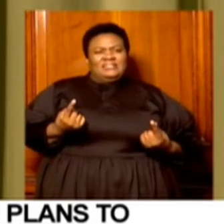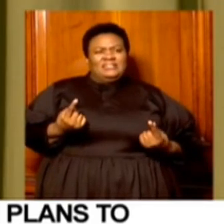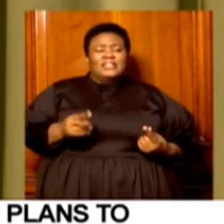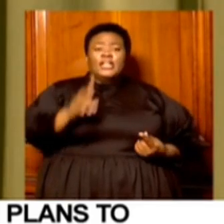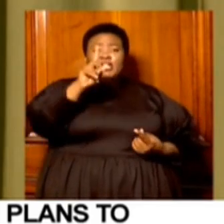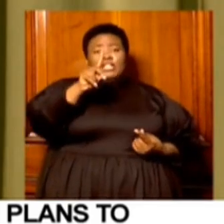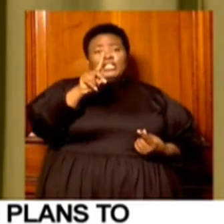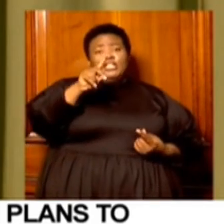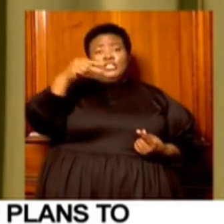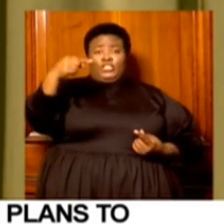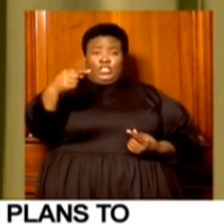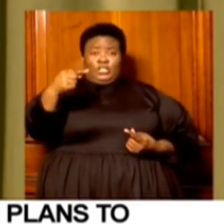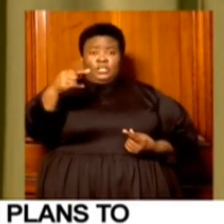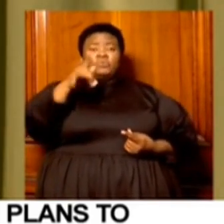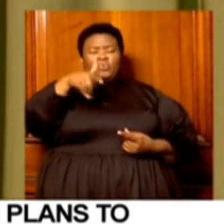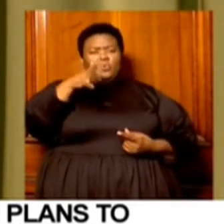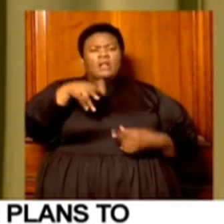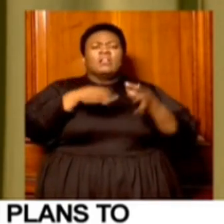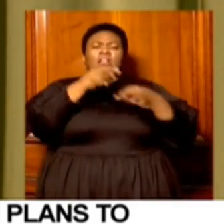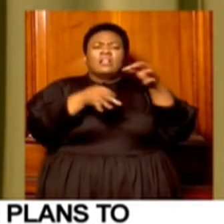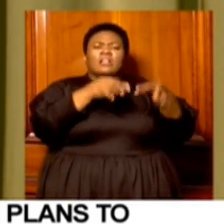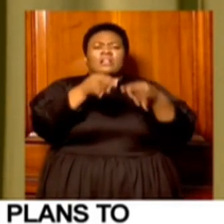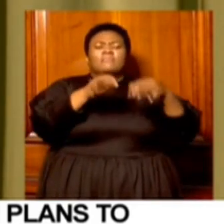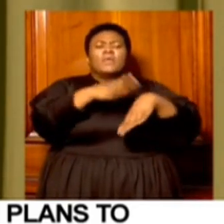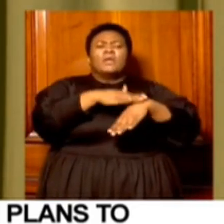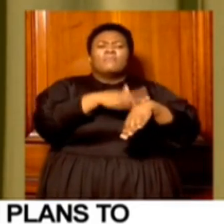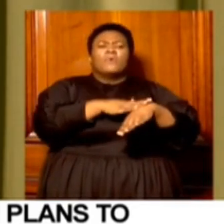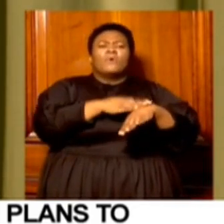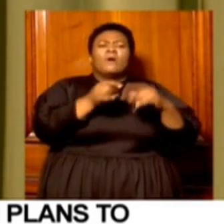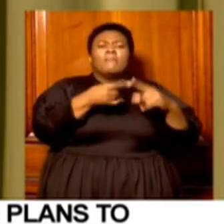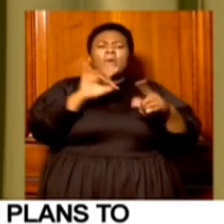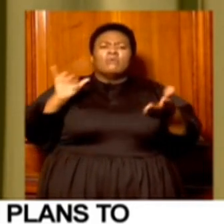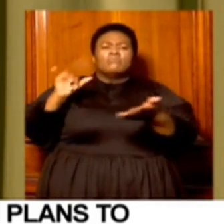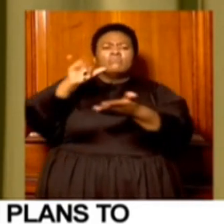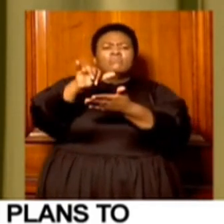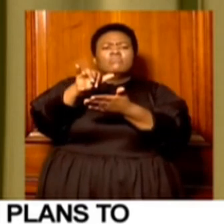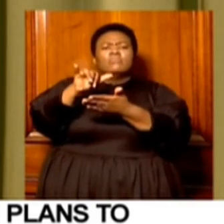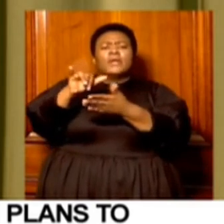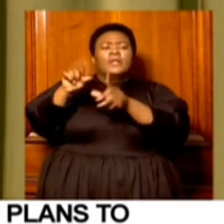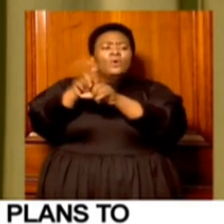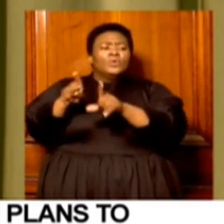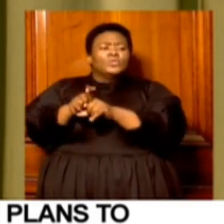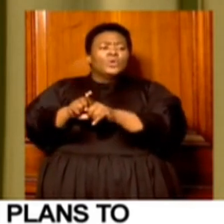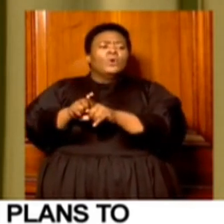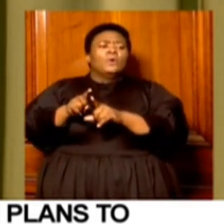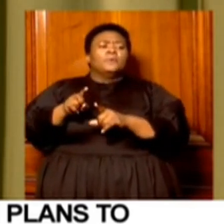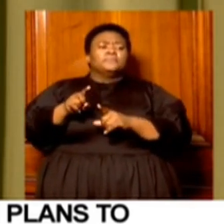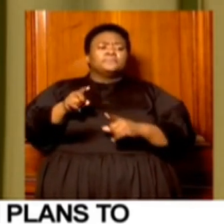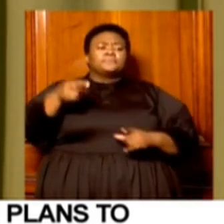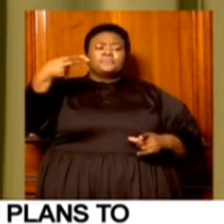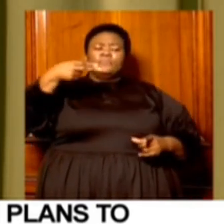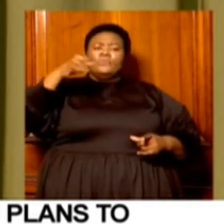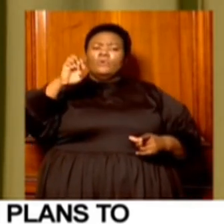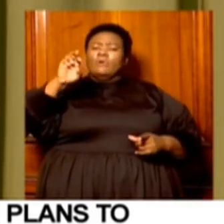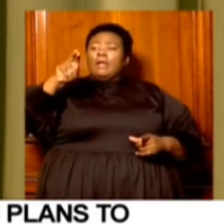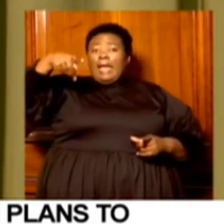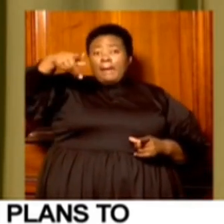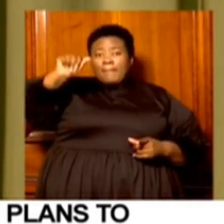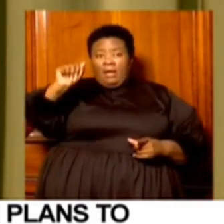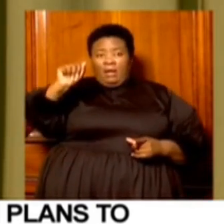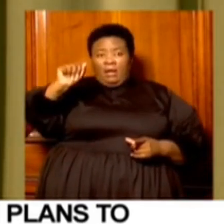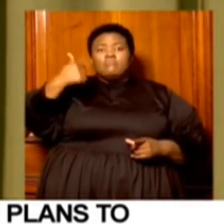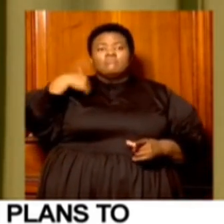airlines. I want also for him to speak about HEPA. I spoke about HEPA the other day, and then it became a big